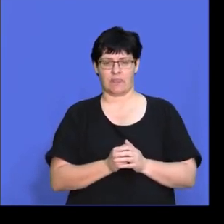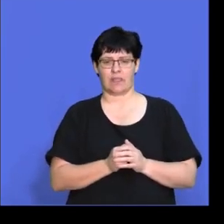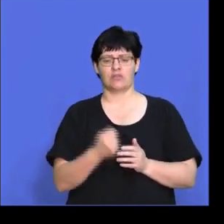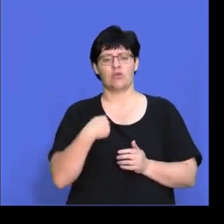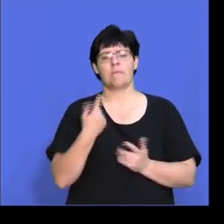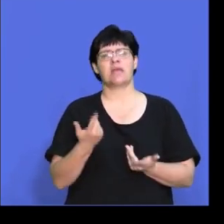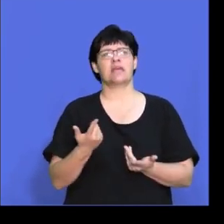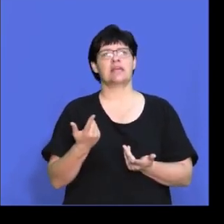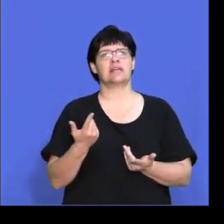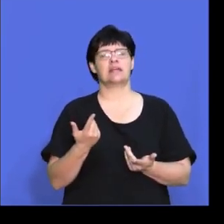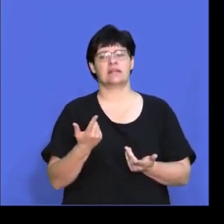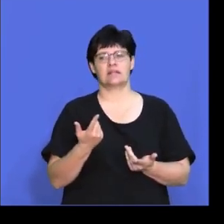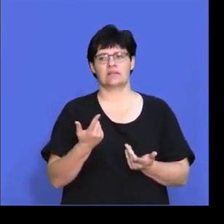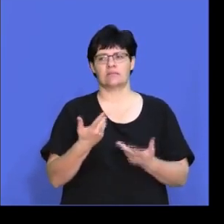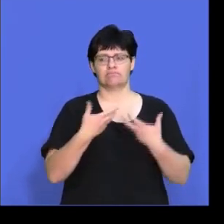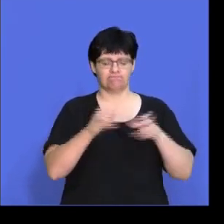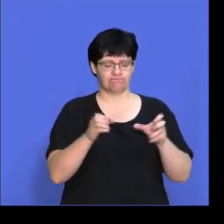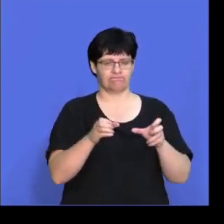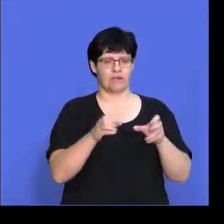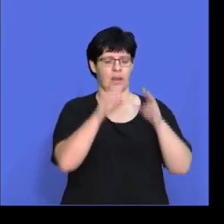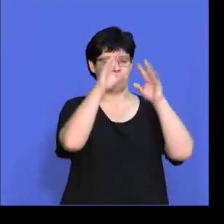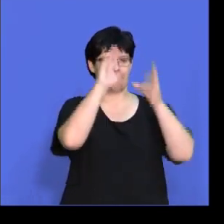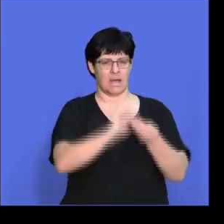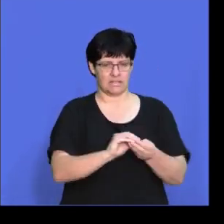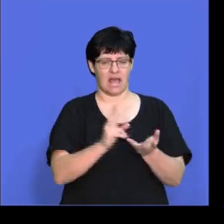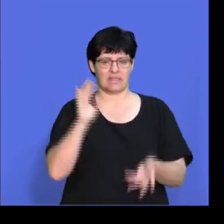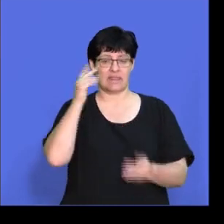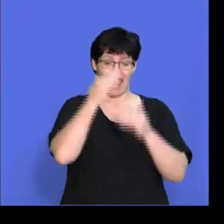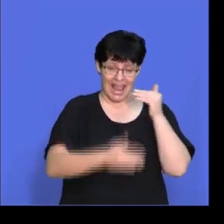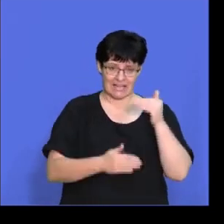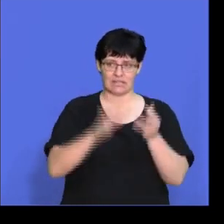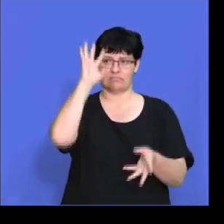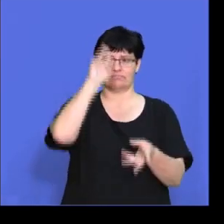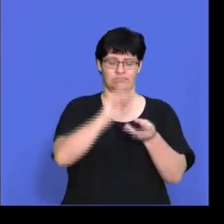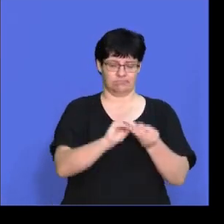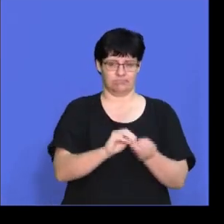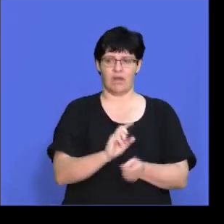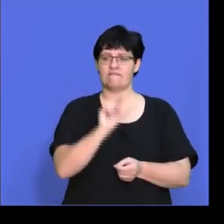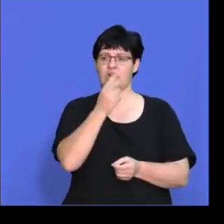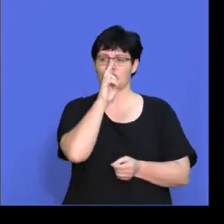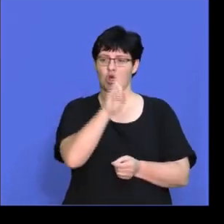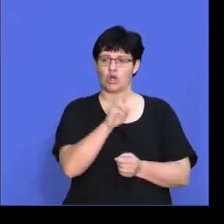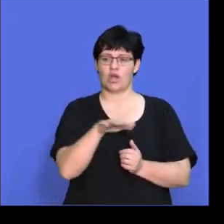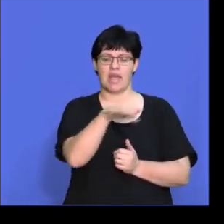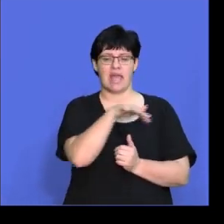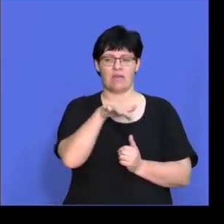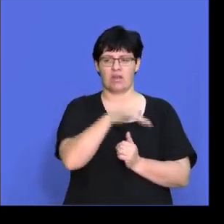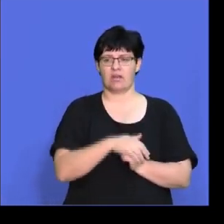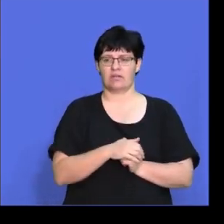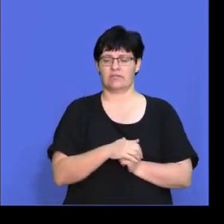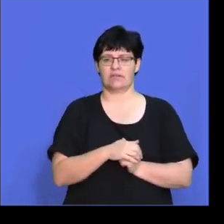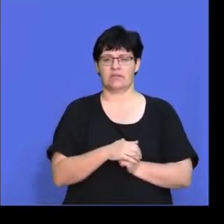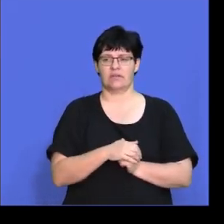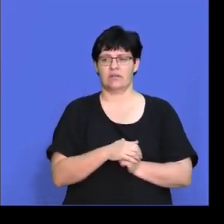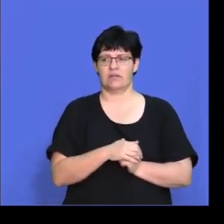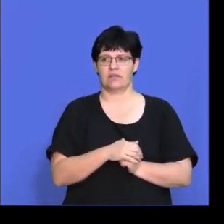Okay, so I'm going to break this up into parts and then bring it all together at the end. So let's first look at the area of